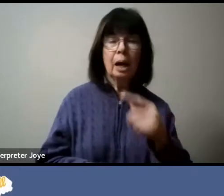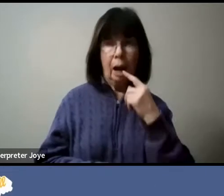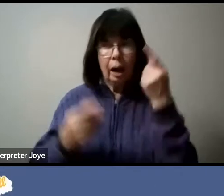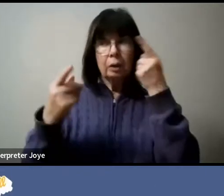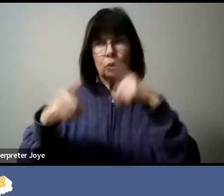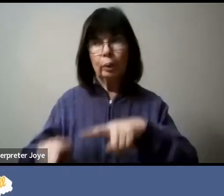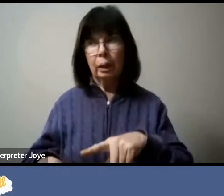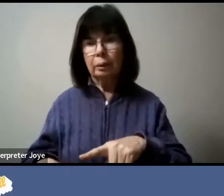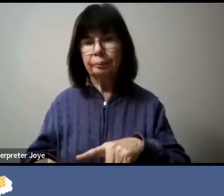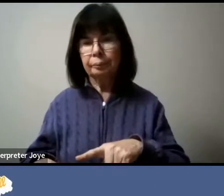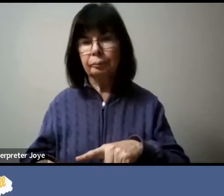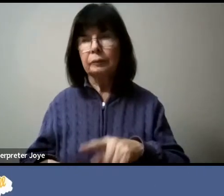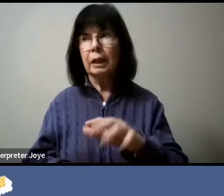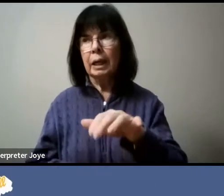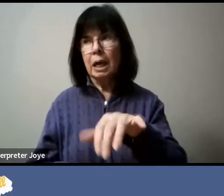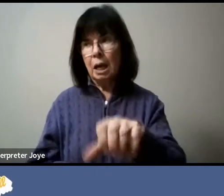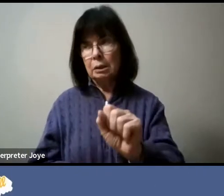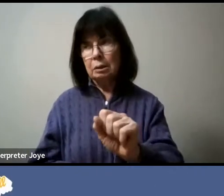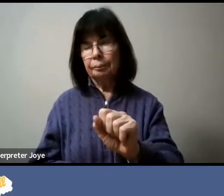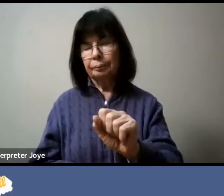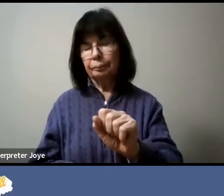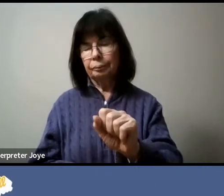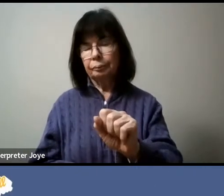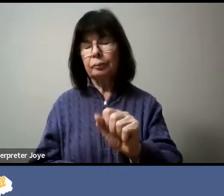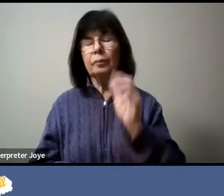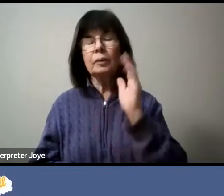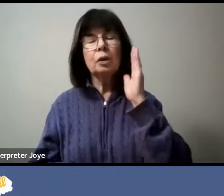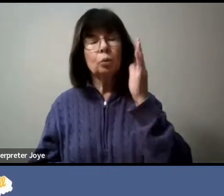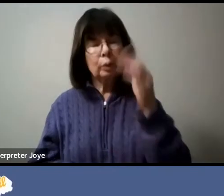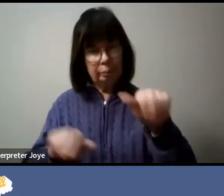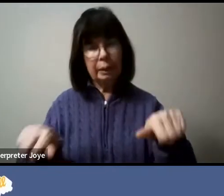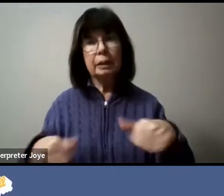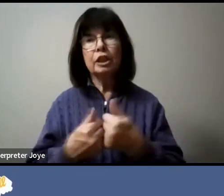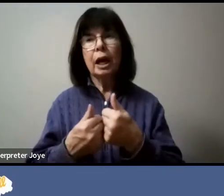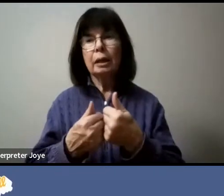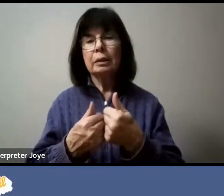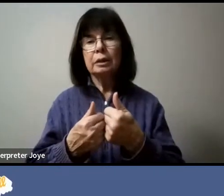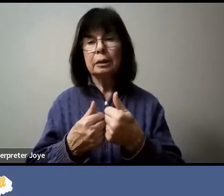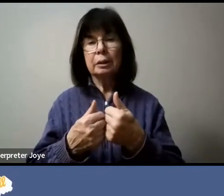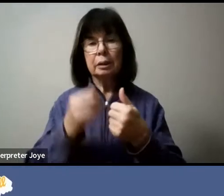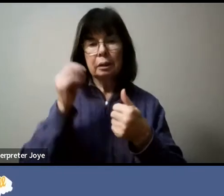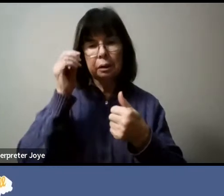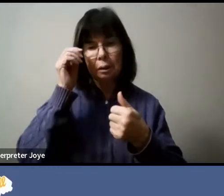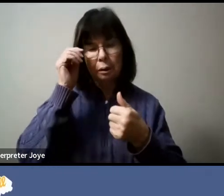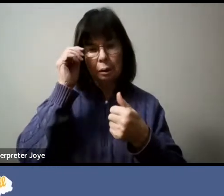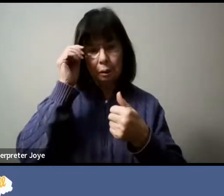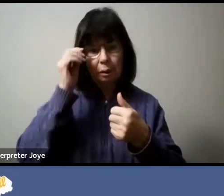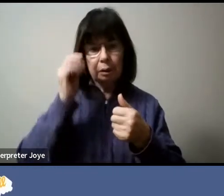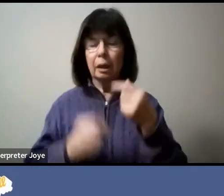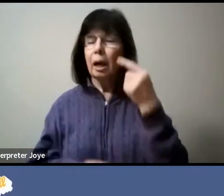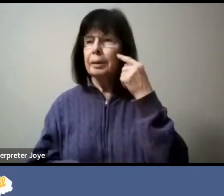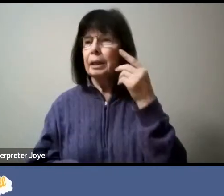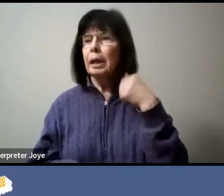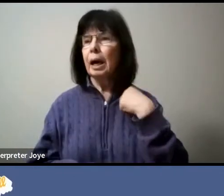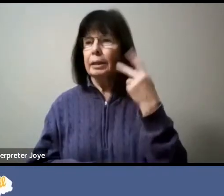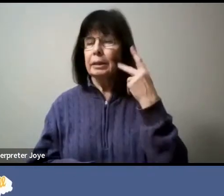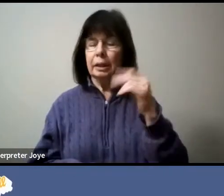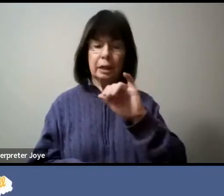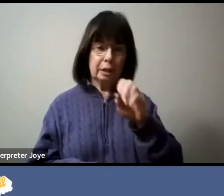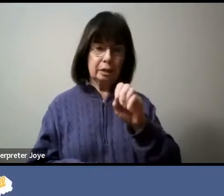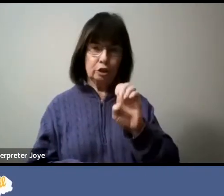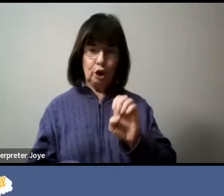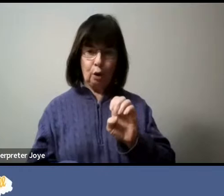that yes, it is going to be very challenging, and I think I see Joe